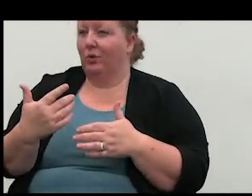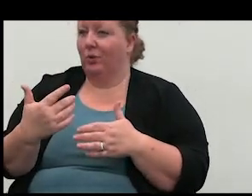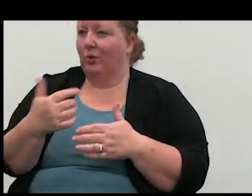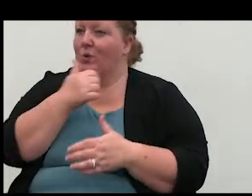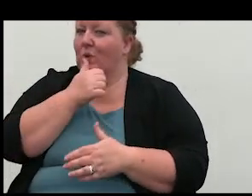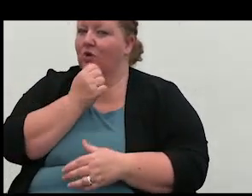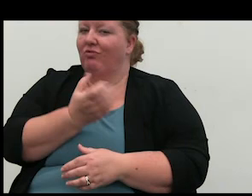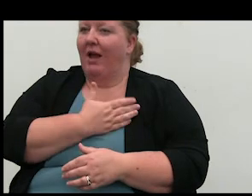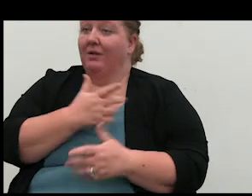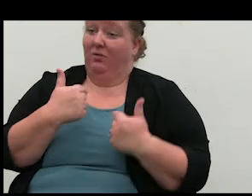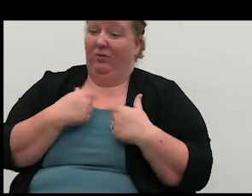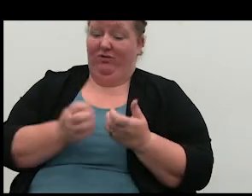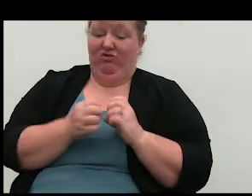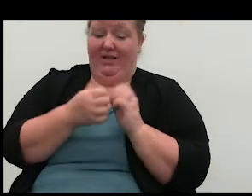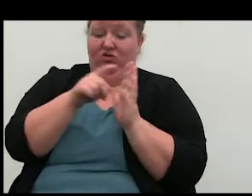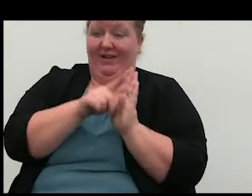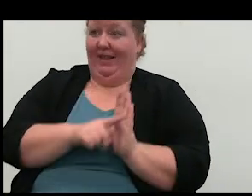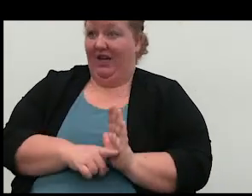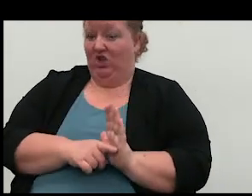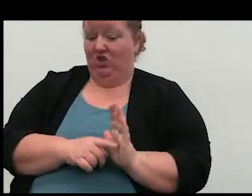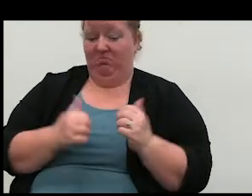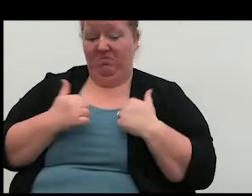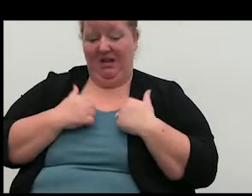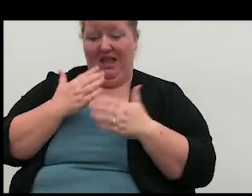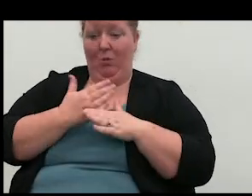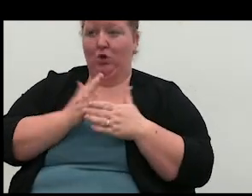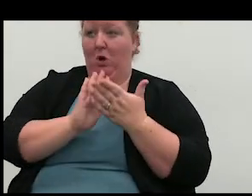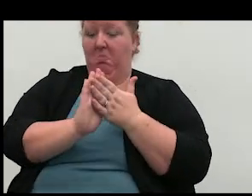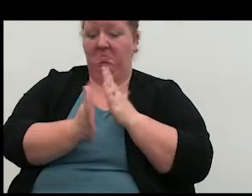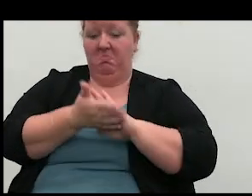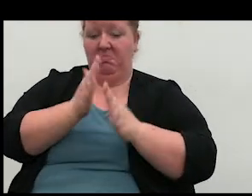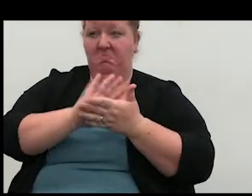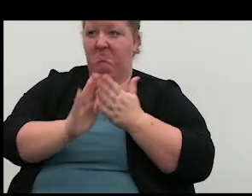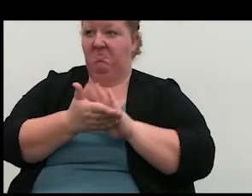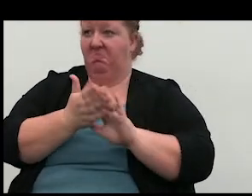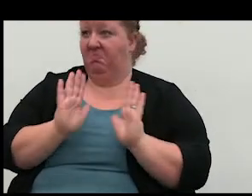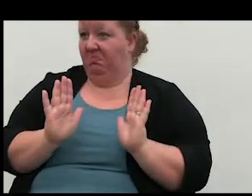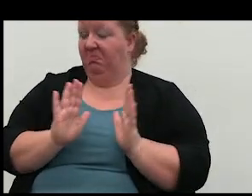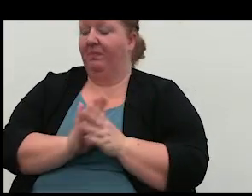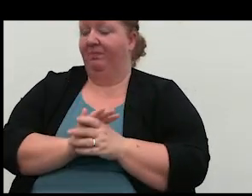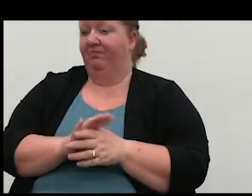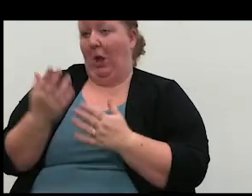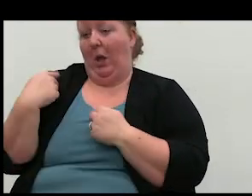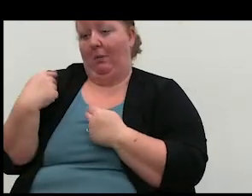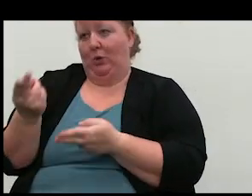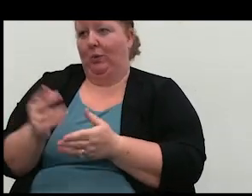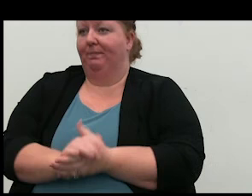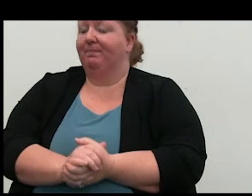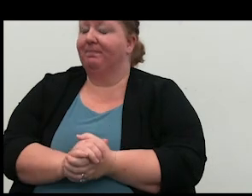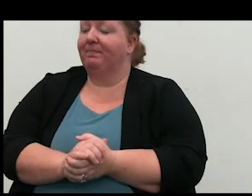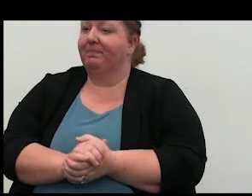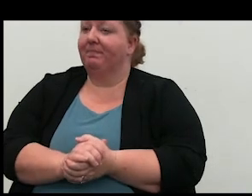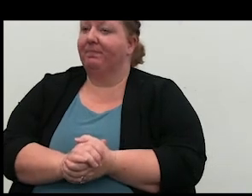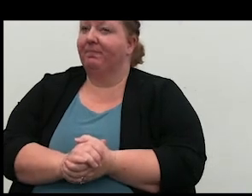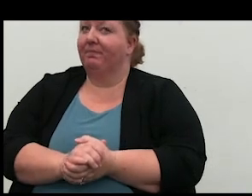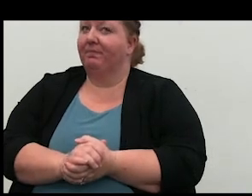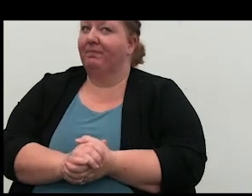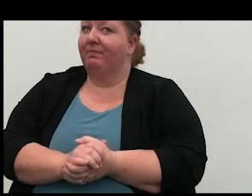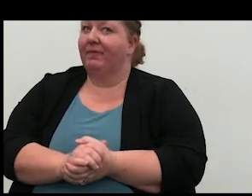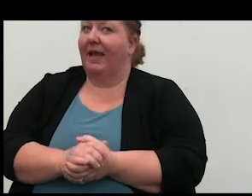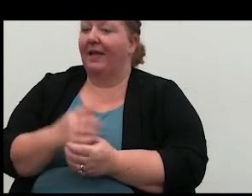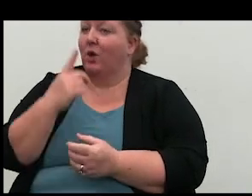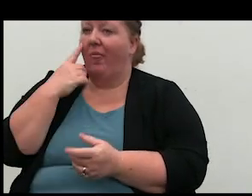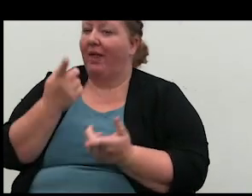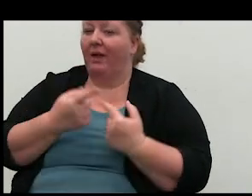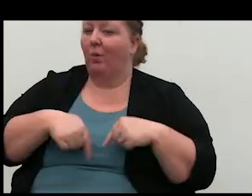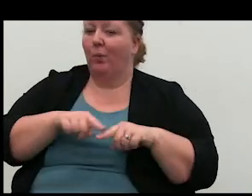here. We've made a regulation, so that's our job done. And now it's up to you, because I don't